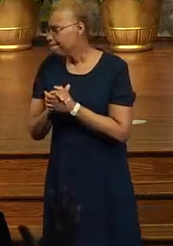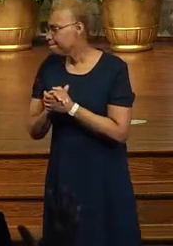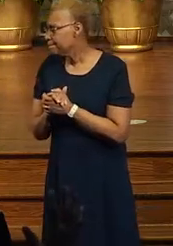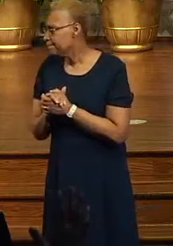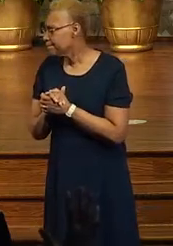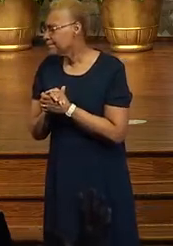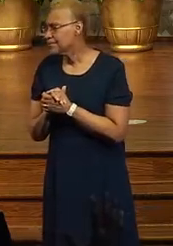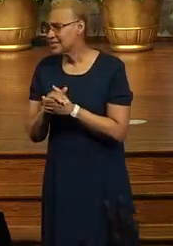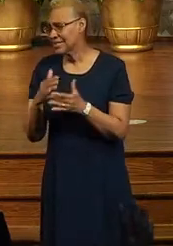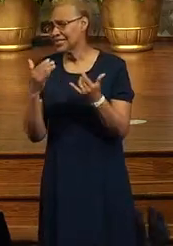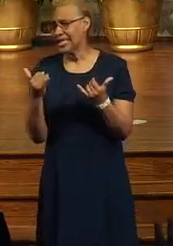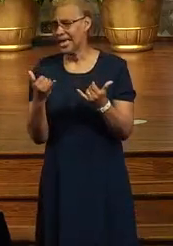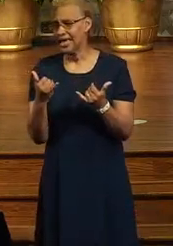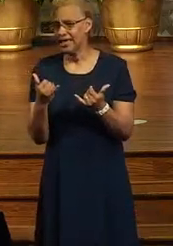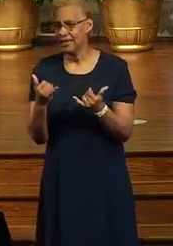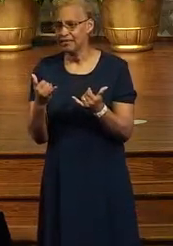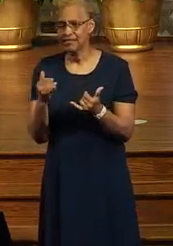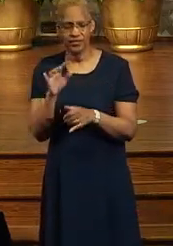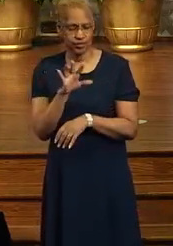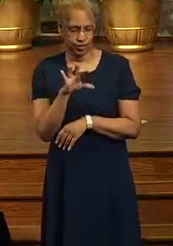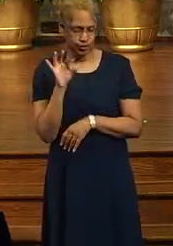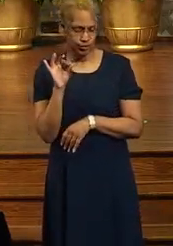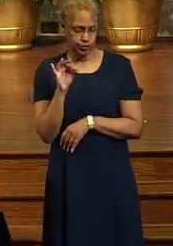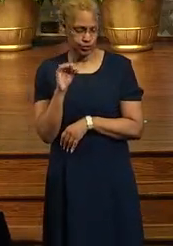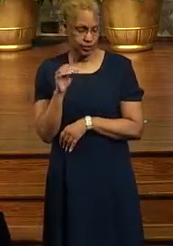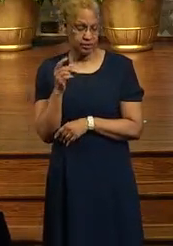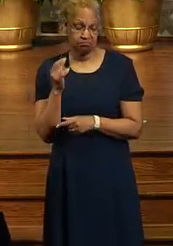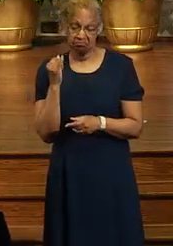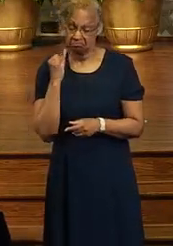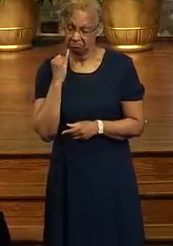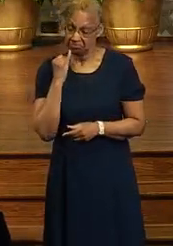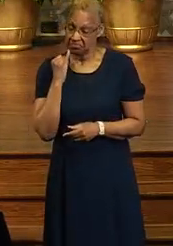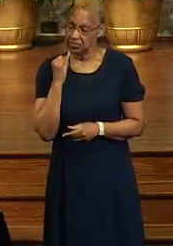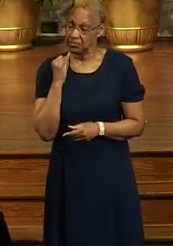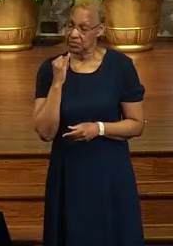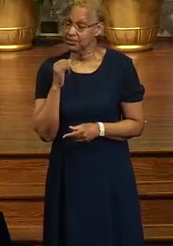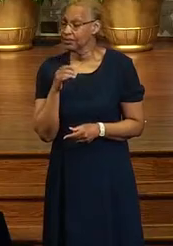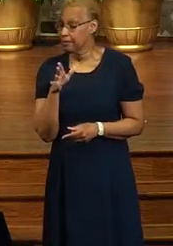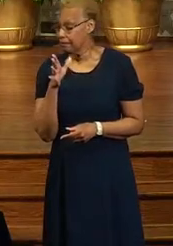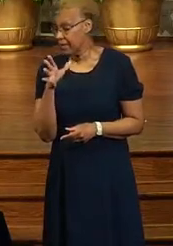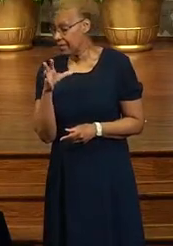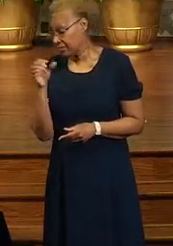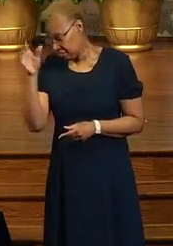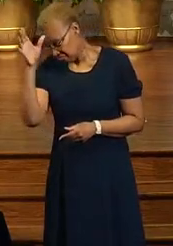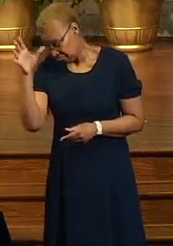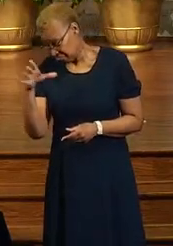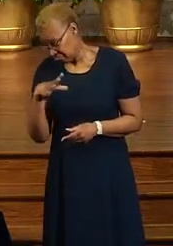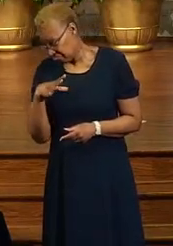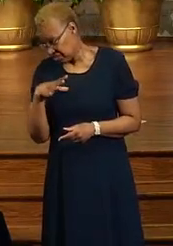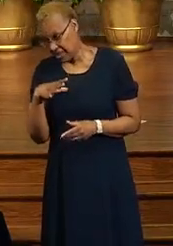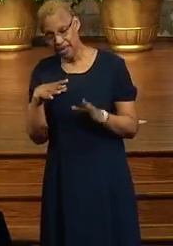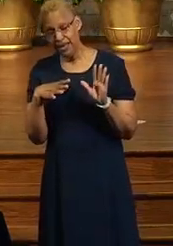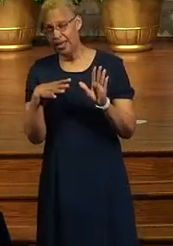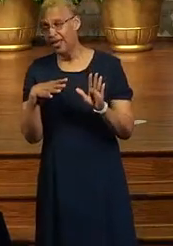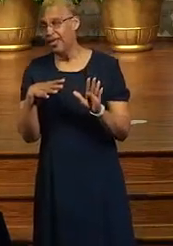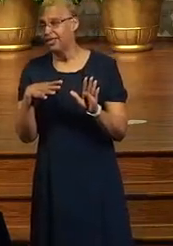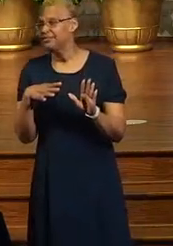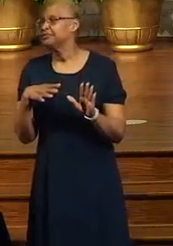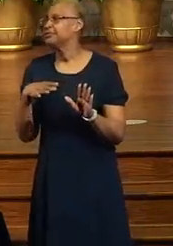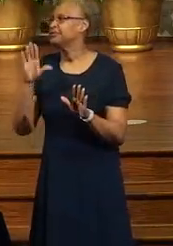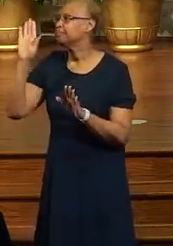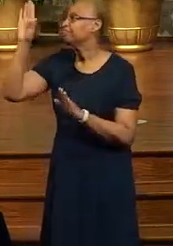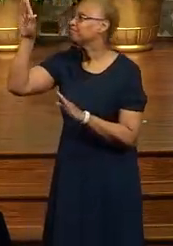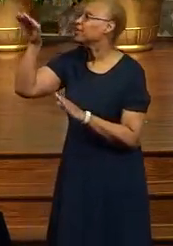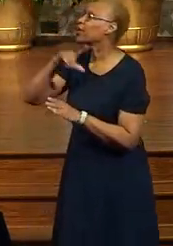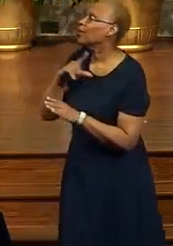the choice is, if you're woman enough or man enough to say, Lord, I'm going to give you everything, my